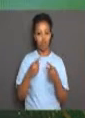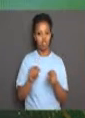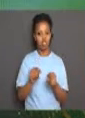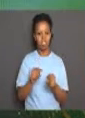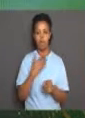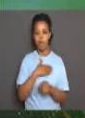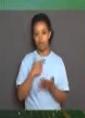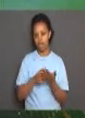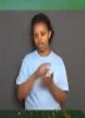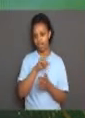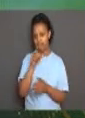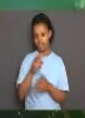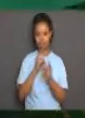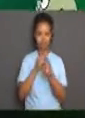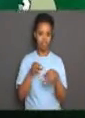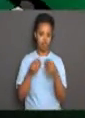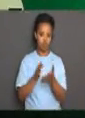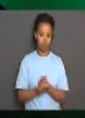please answer these questions.